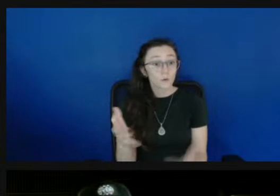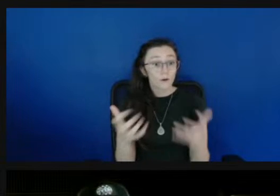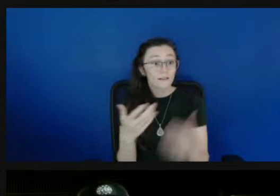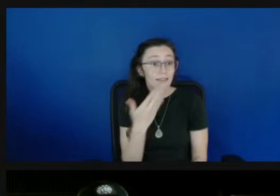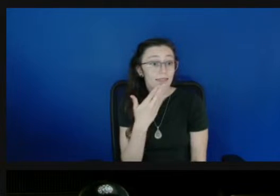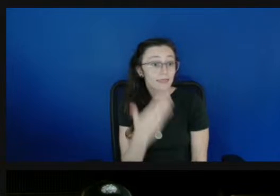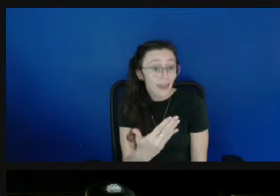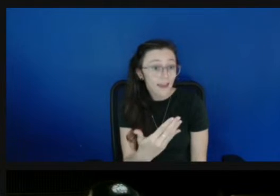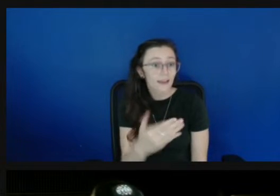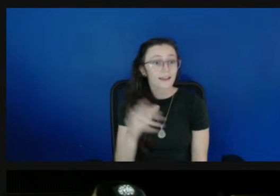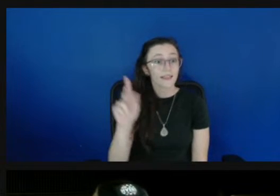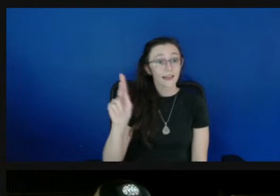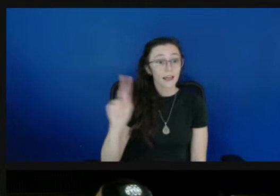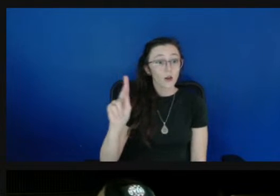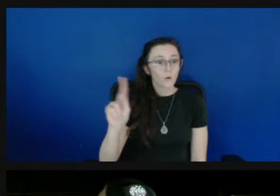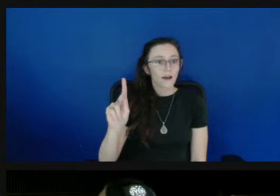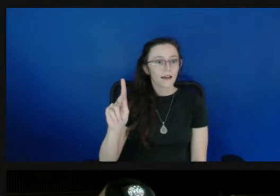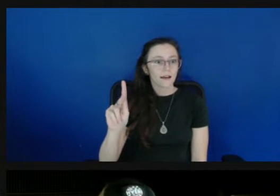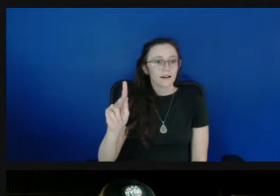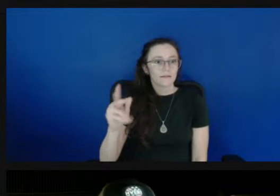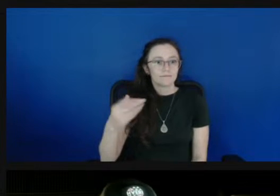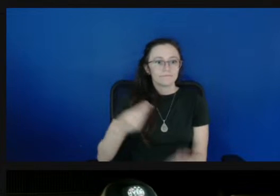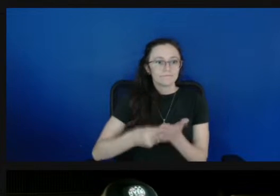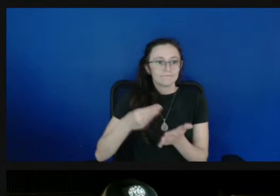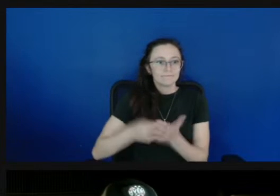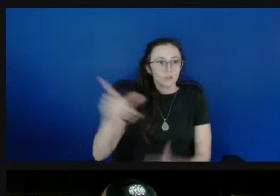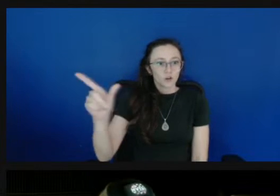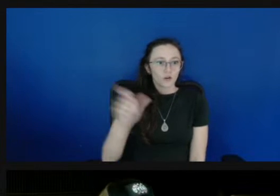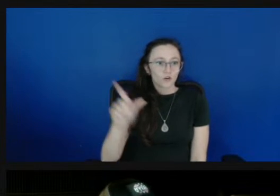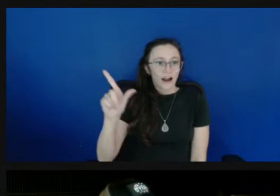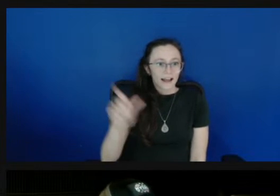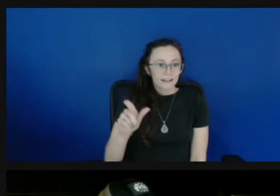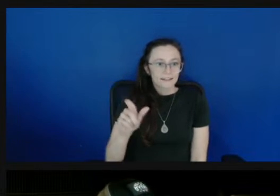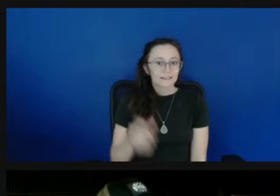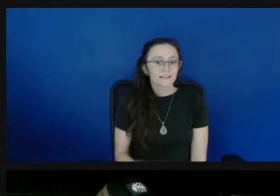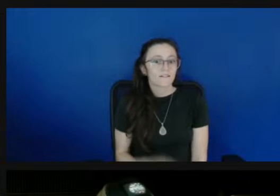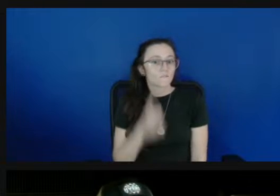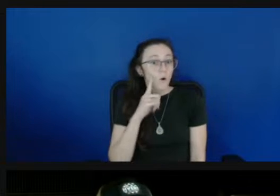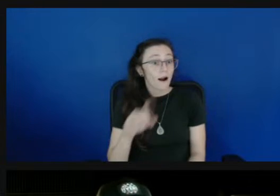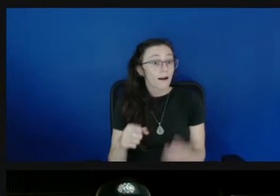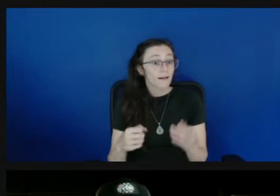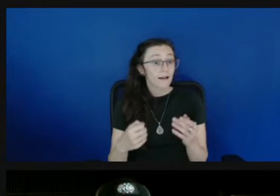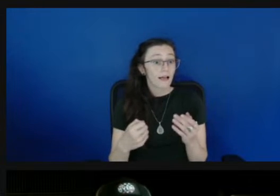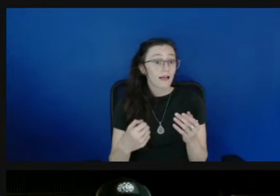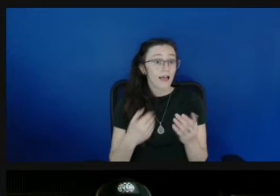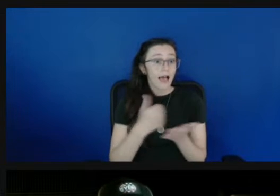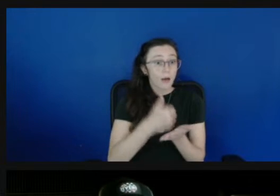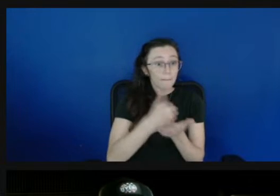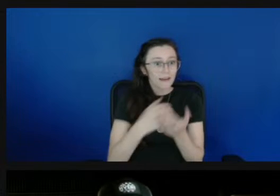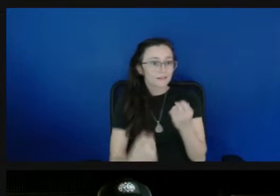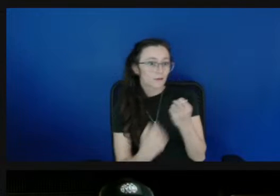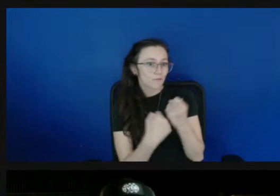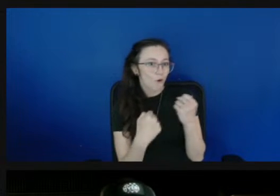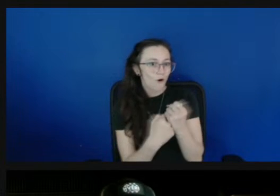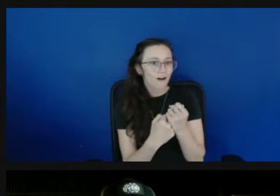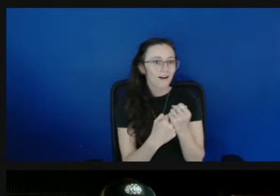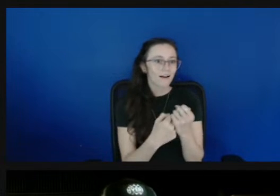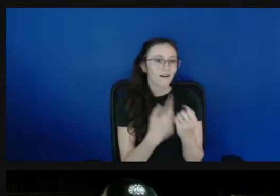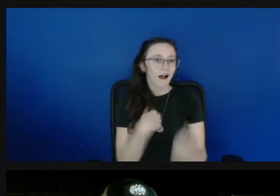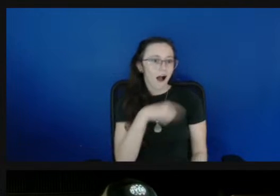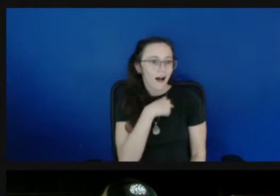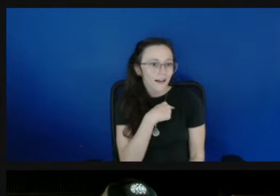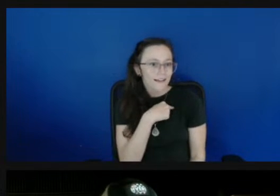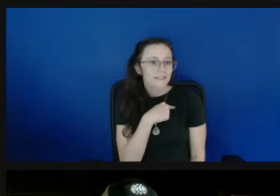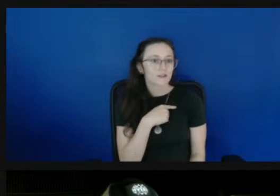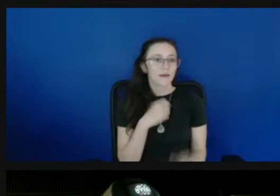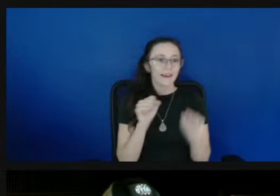Grant and the Puna Strong funds for helping us get this information to you and maintain our operation, as